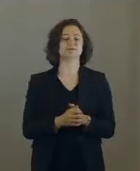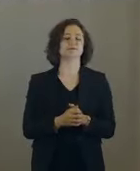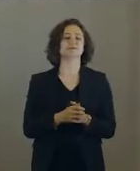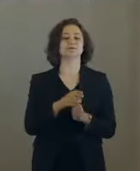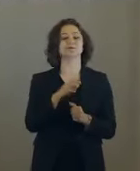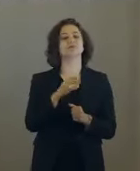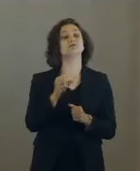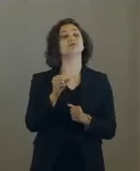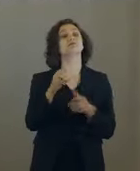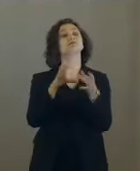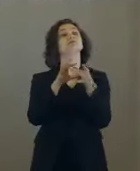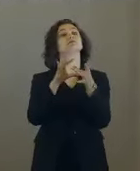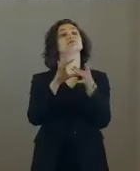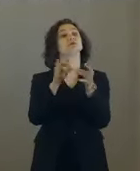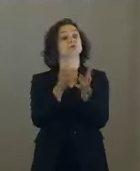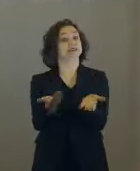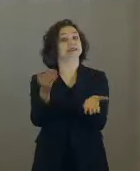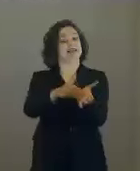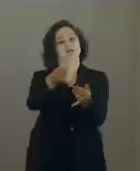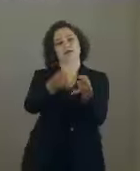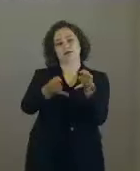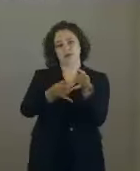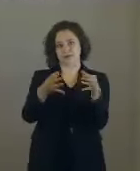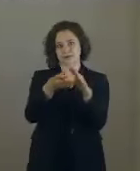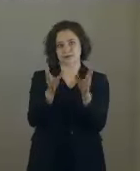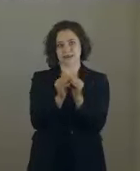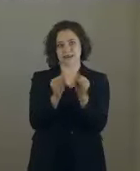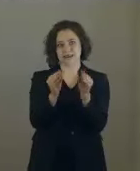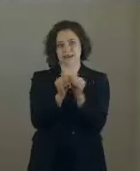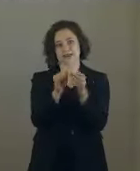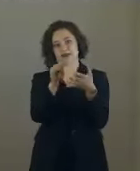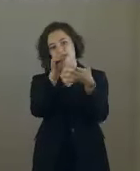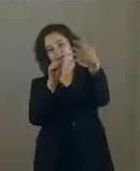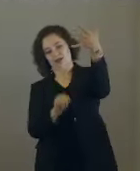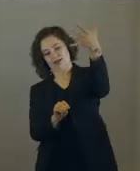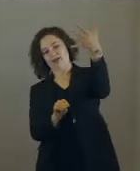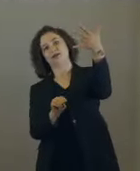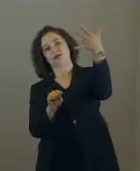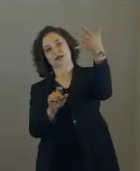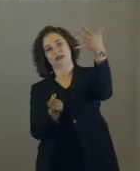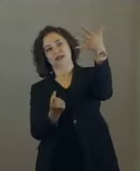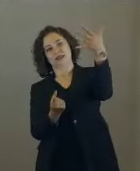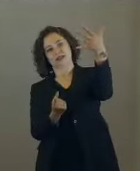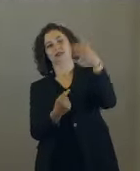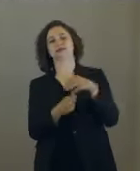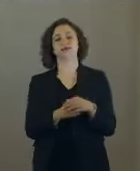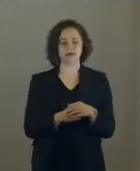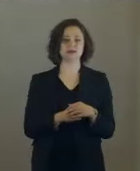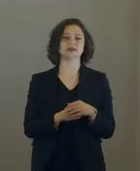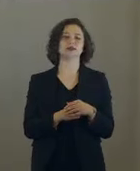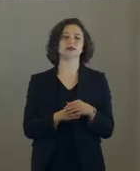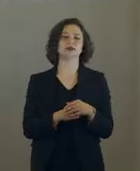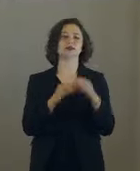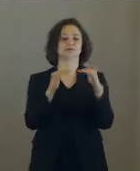second opportunity for additional public comments at the end of the meeting under item 11. Friends, we've now reached